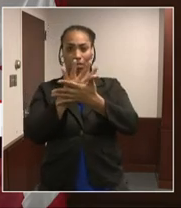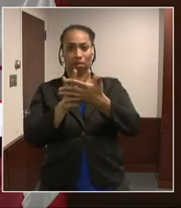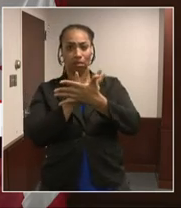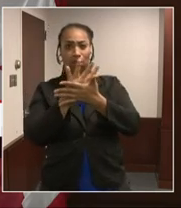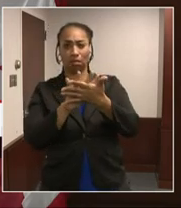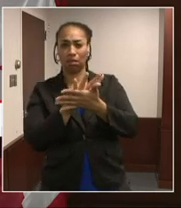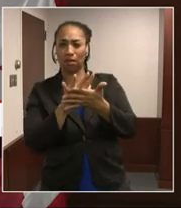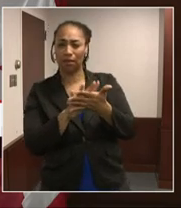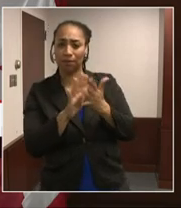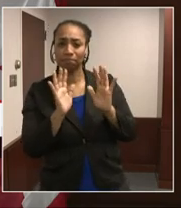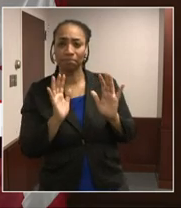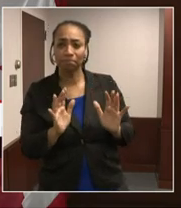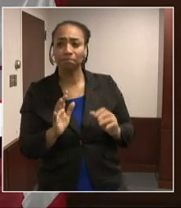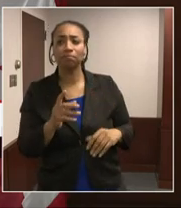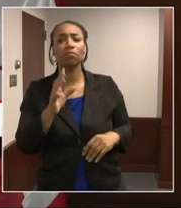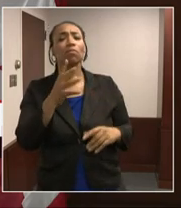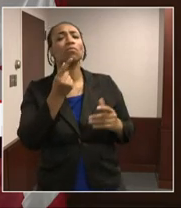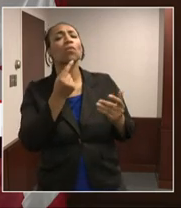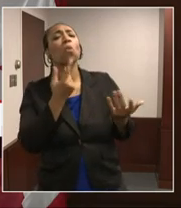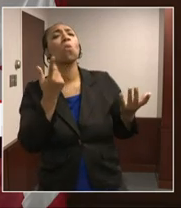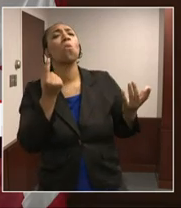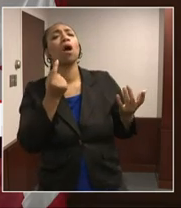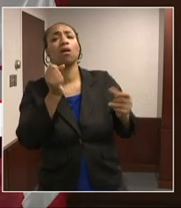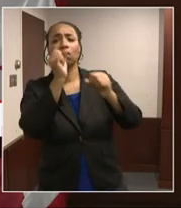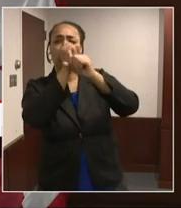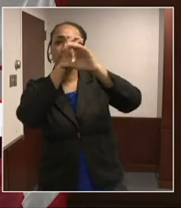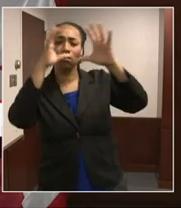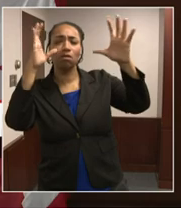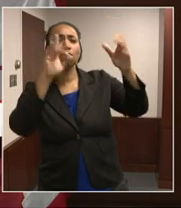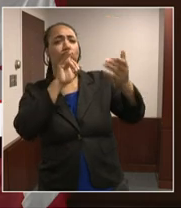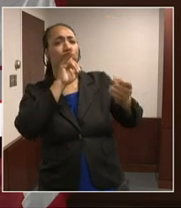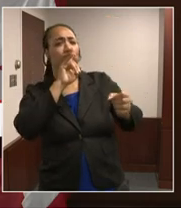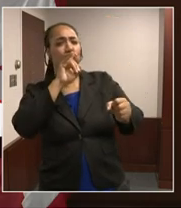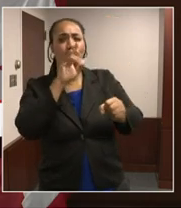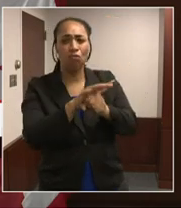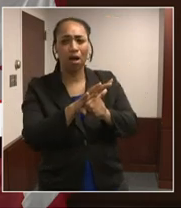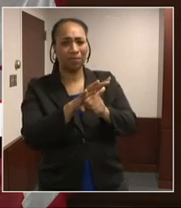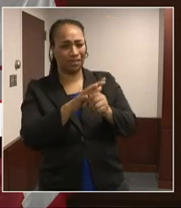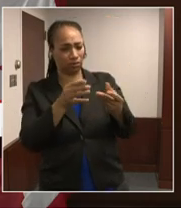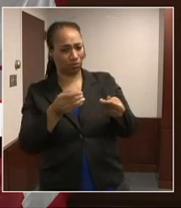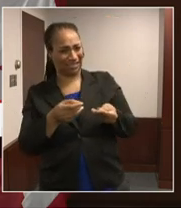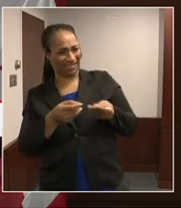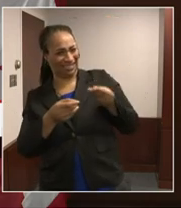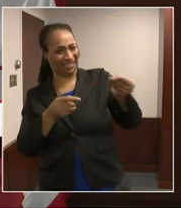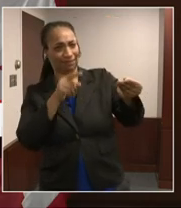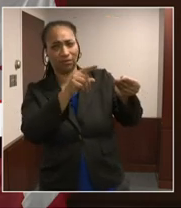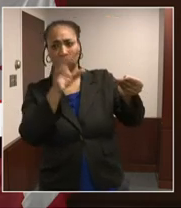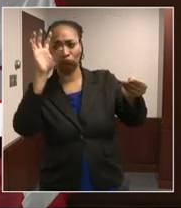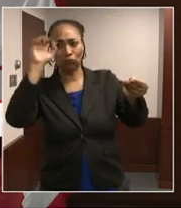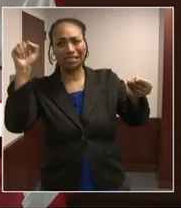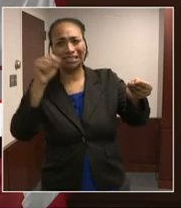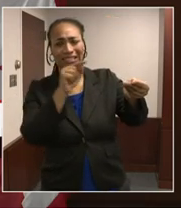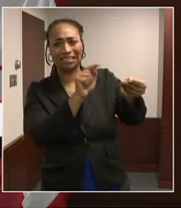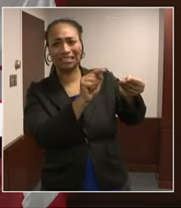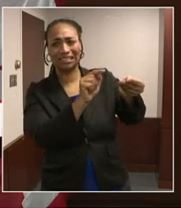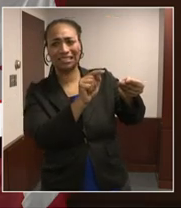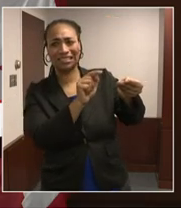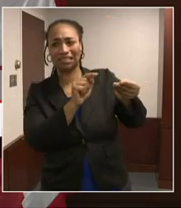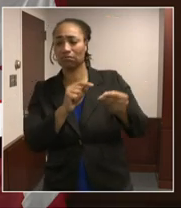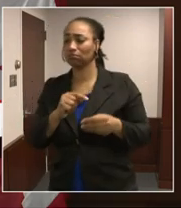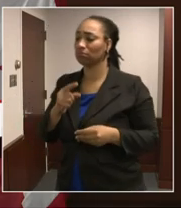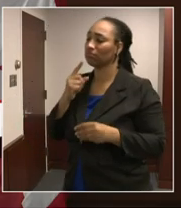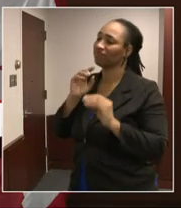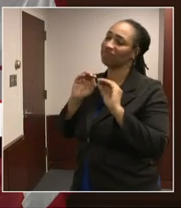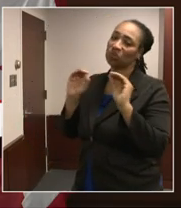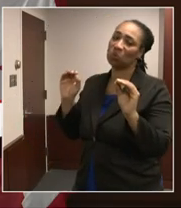made in those negotiations about what an executive order might contain? None. Okay. Because we don't